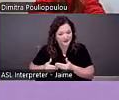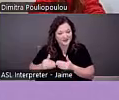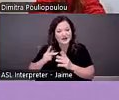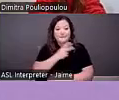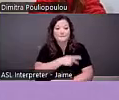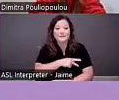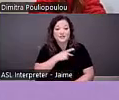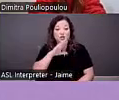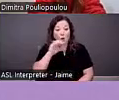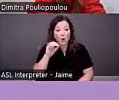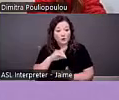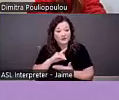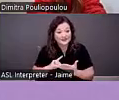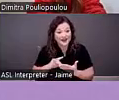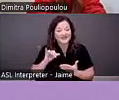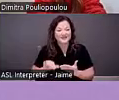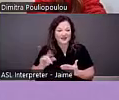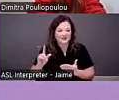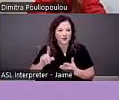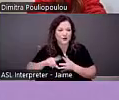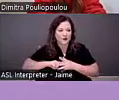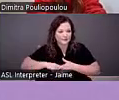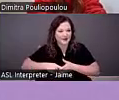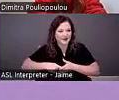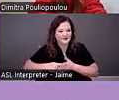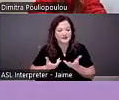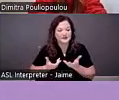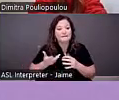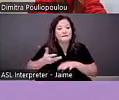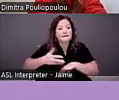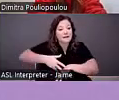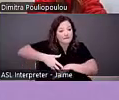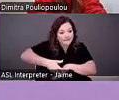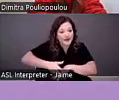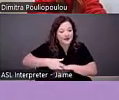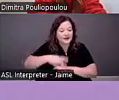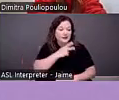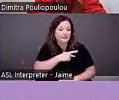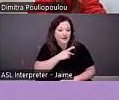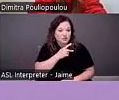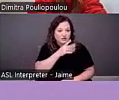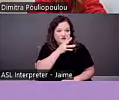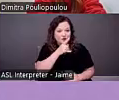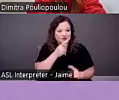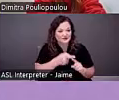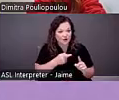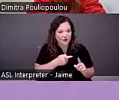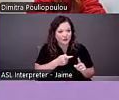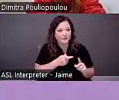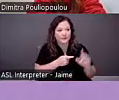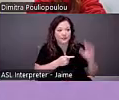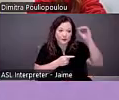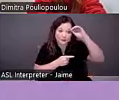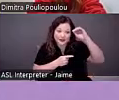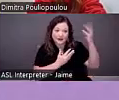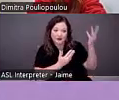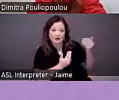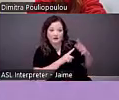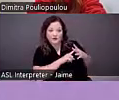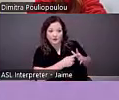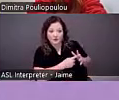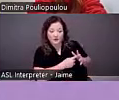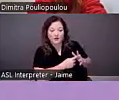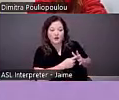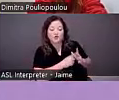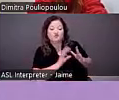that thread begins. By embedding patient voices from the start, we don't just make research more relevant, we make